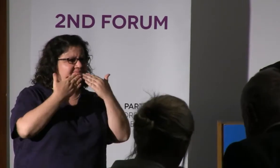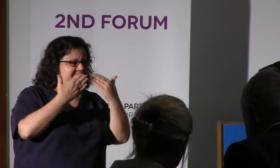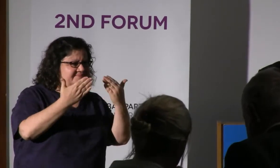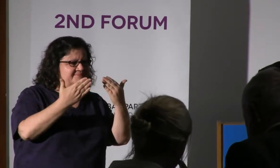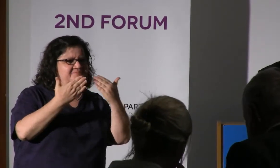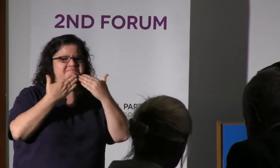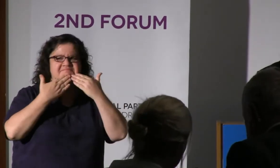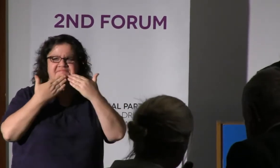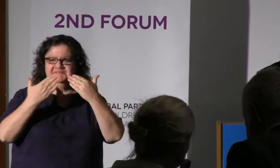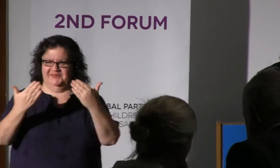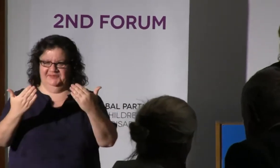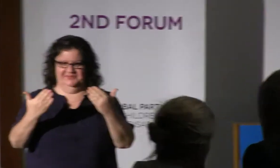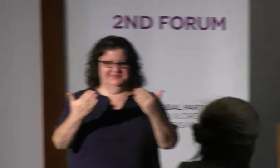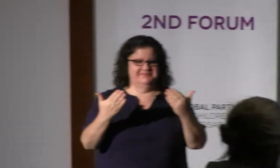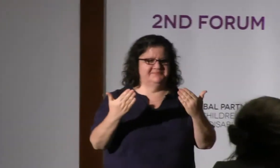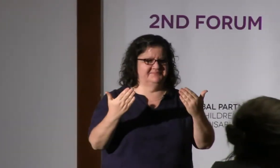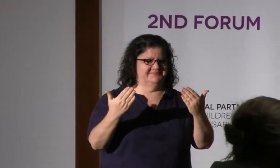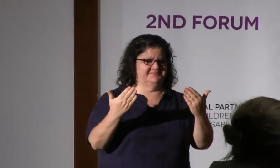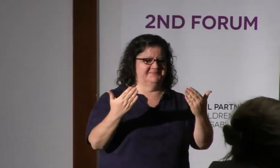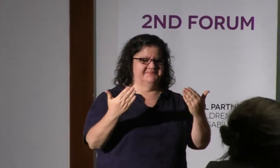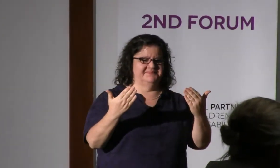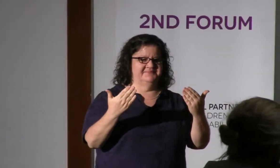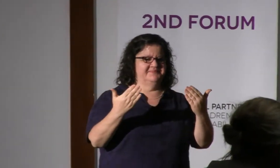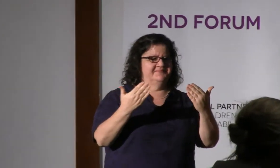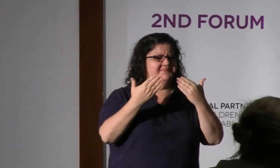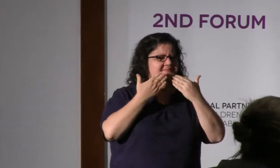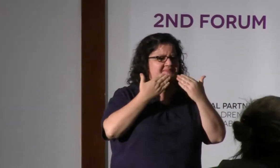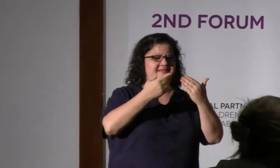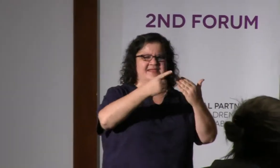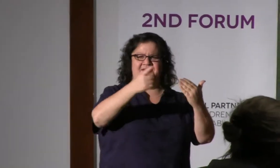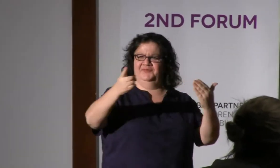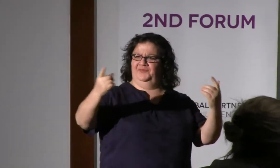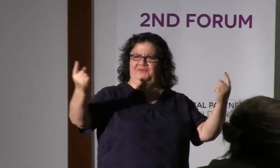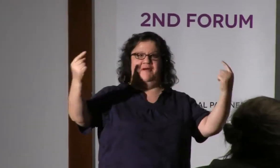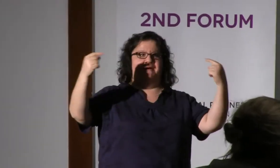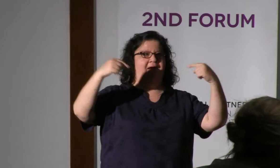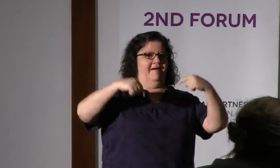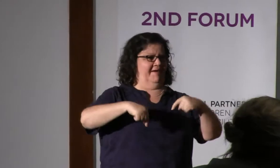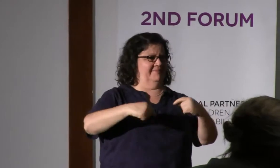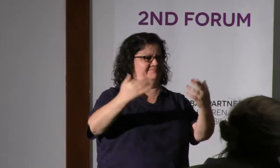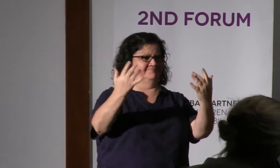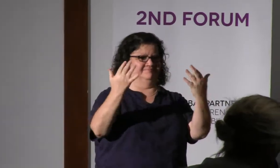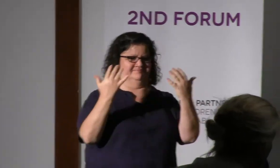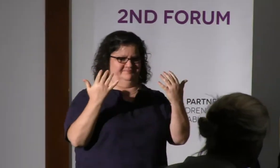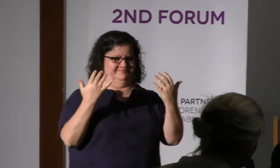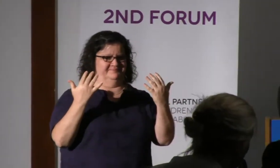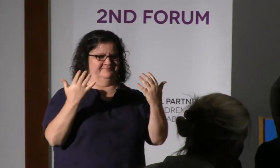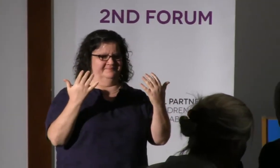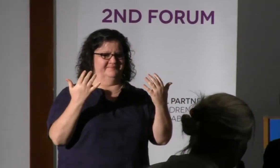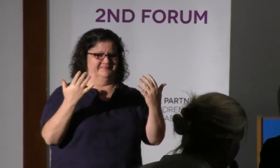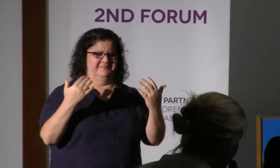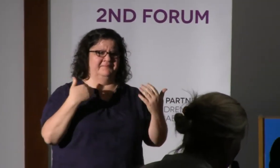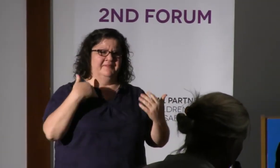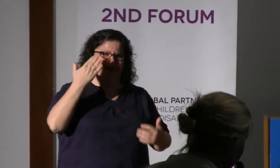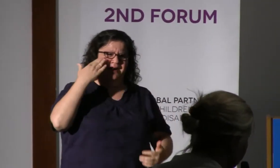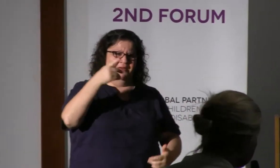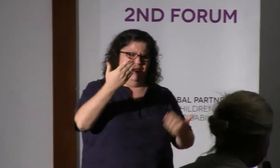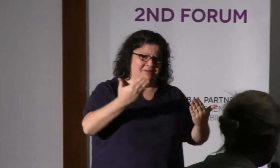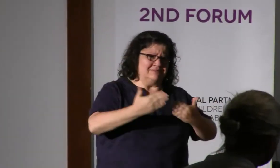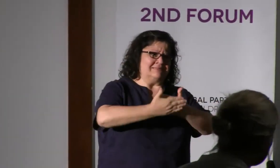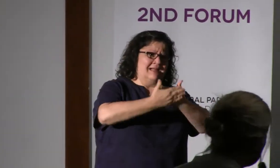Thank you so much, everybody, for coming back after a busy, tiring, but ultimately very productive day.